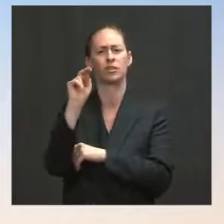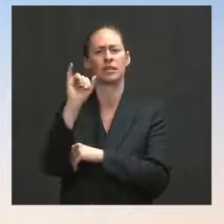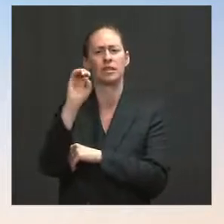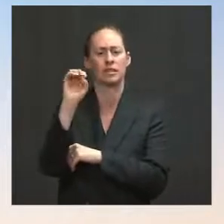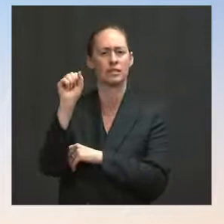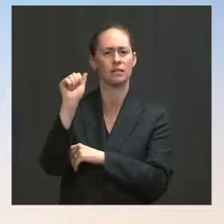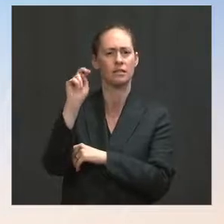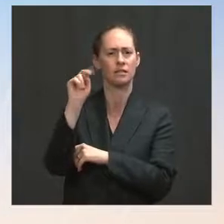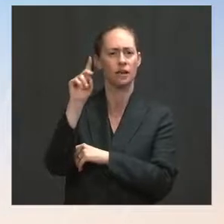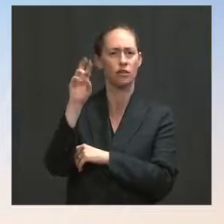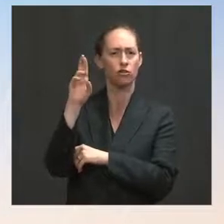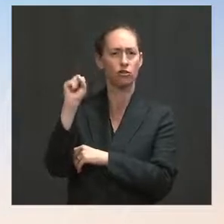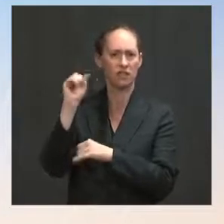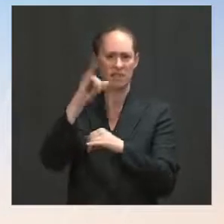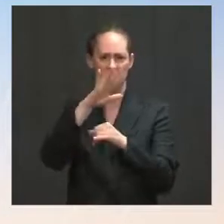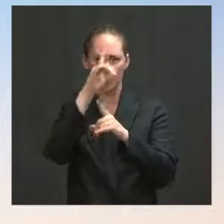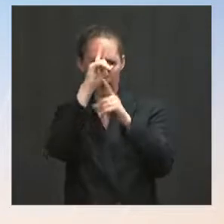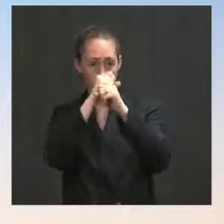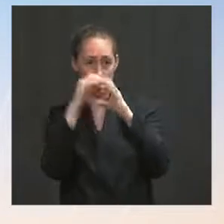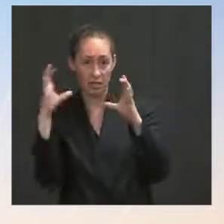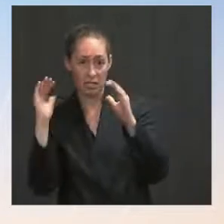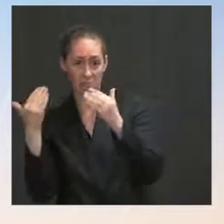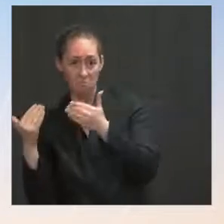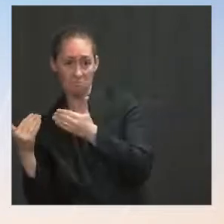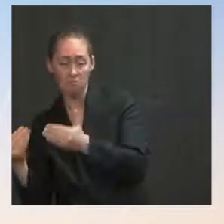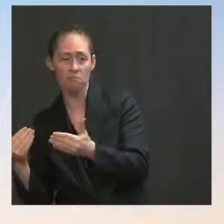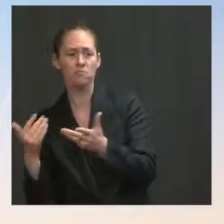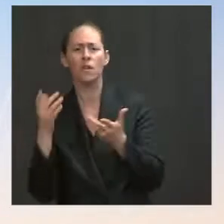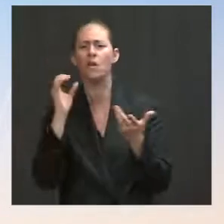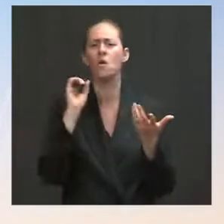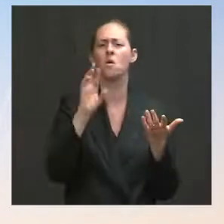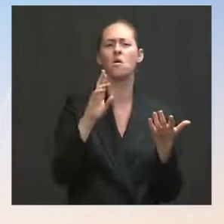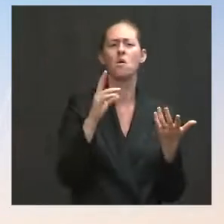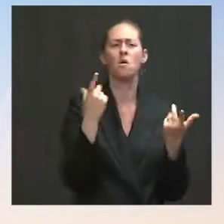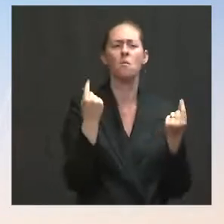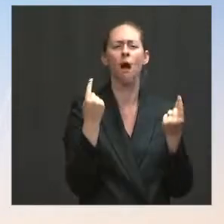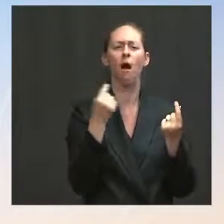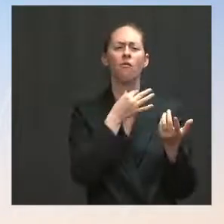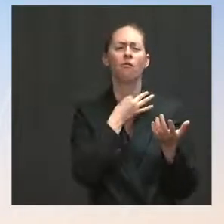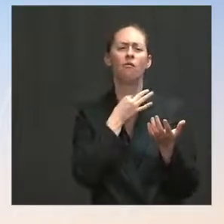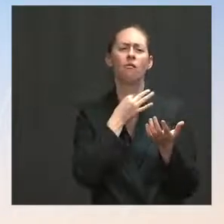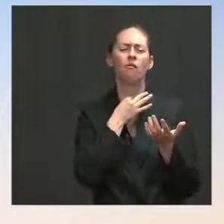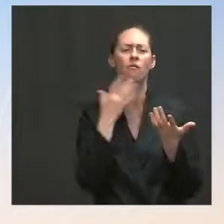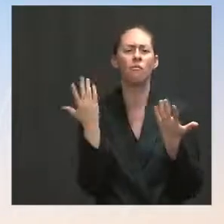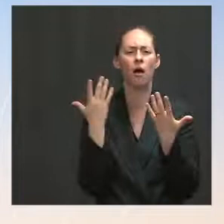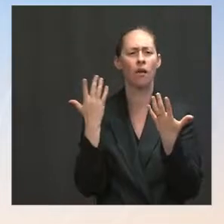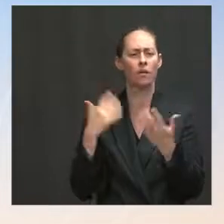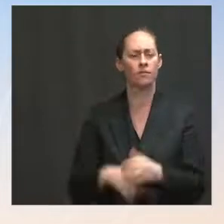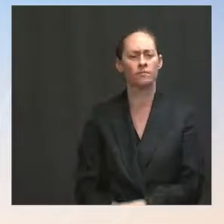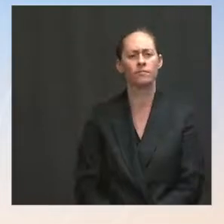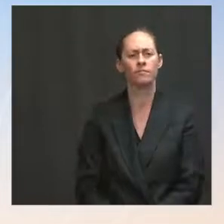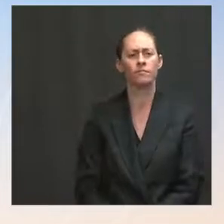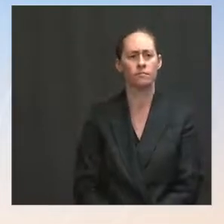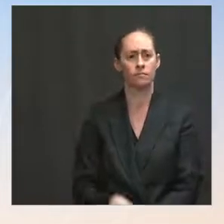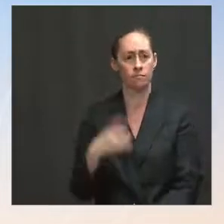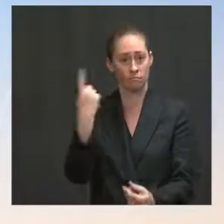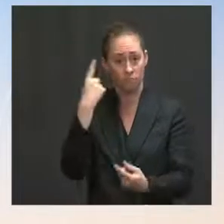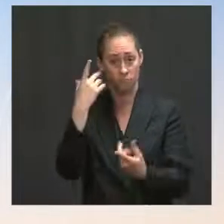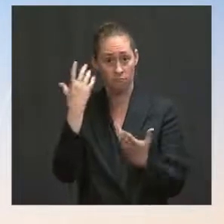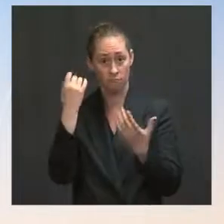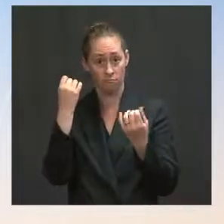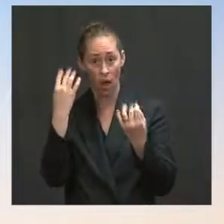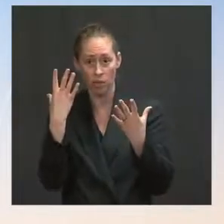I'm wondering, has the White House decided on a number that they want for that bill? And if not, or if you can't express one right